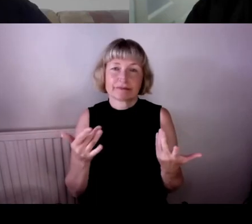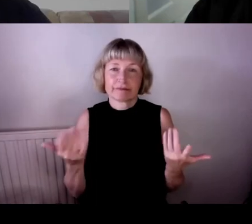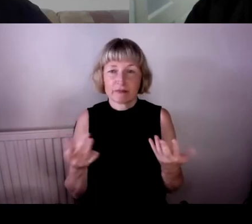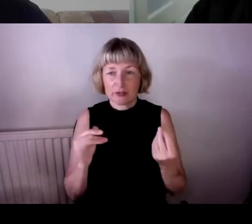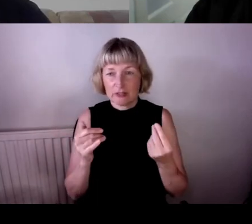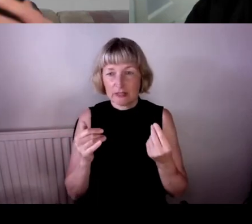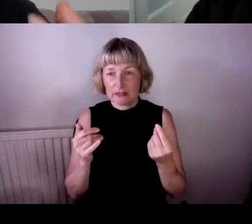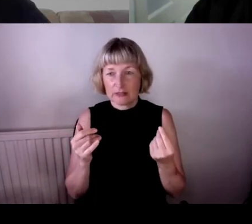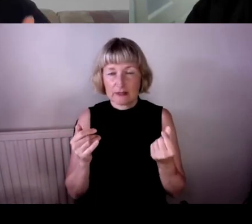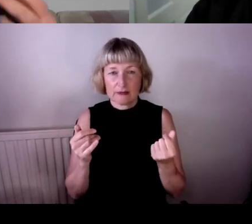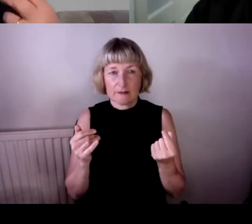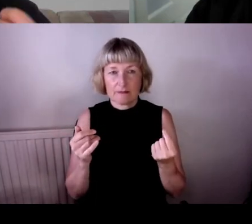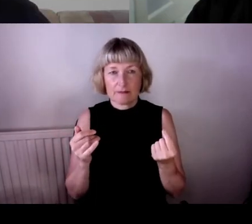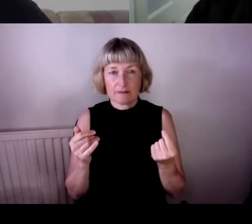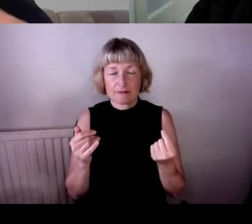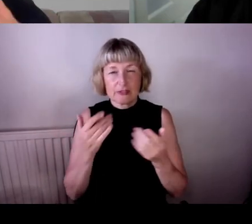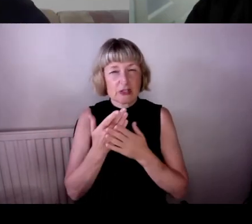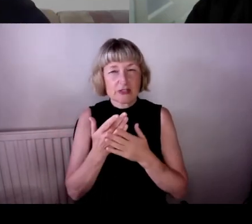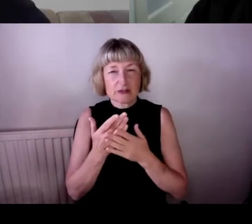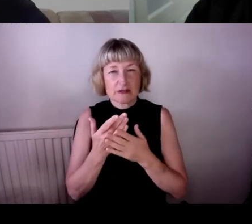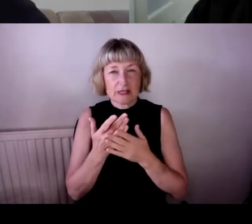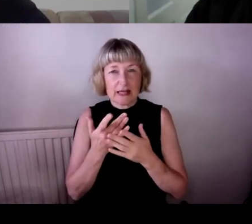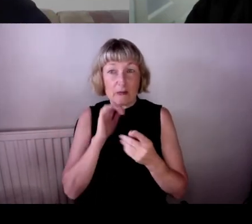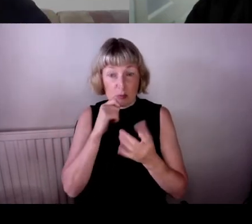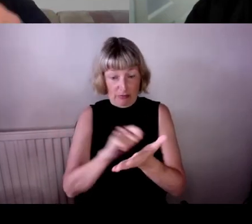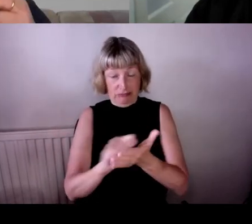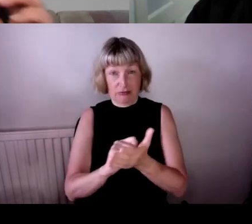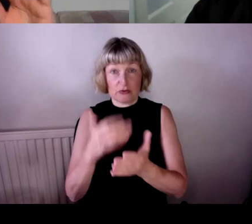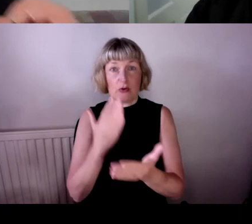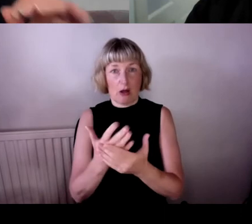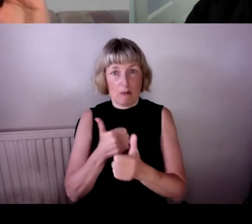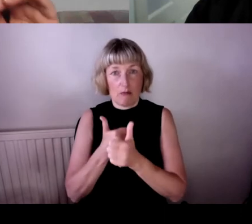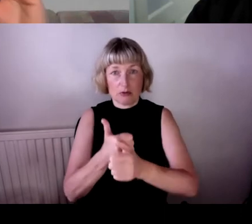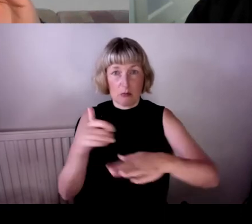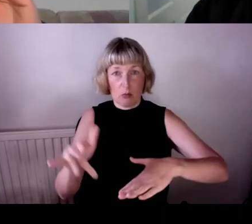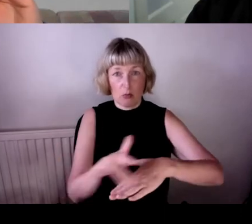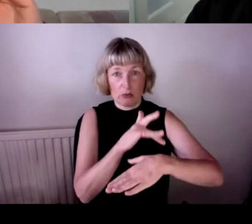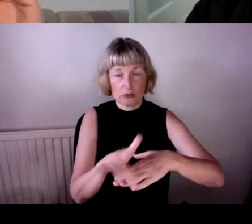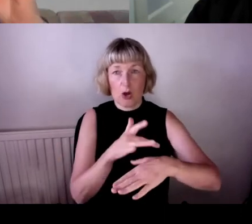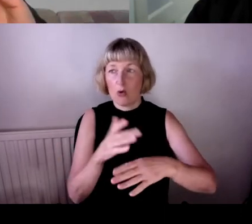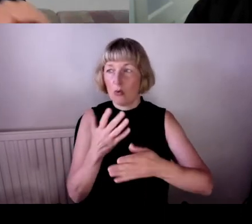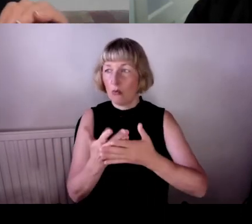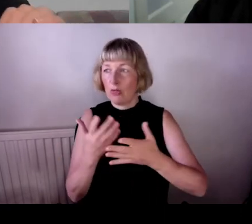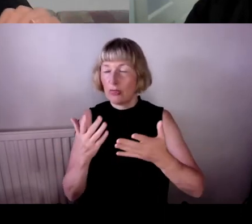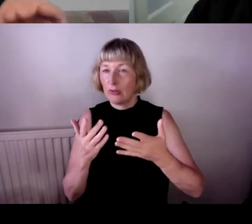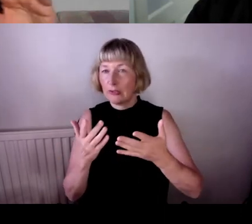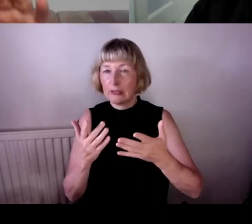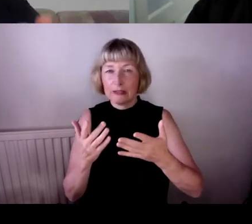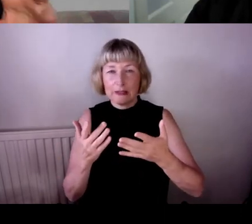that would be thrown in, and it would be written to support the show with the same kind of artistic